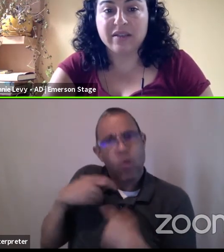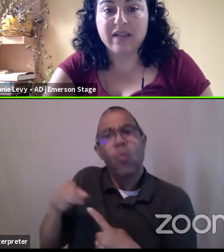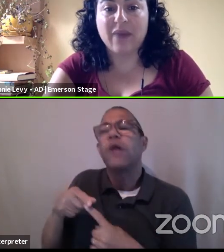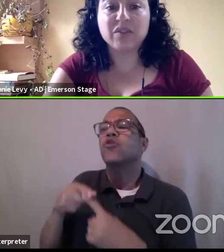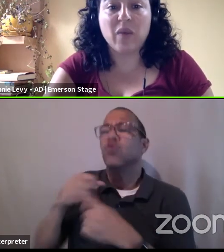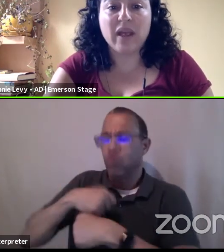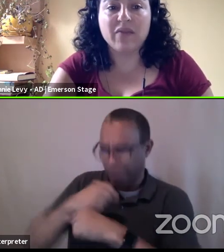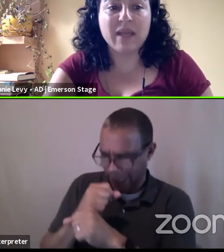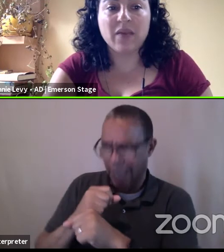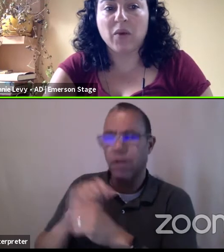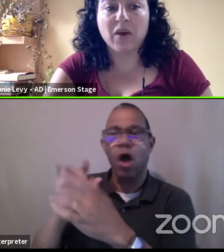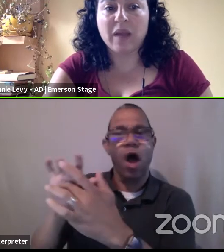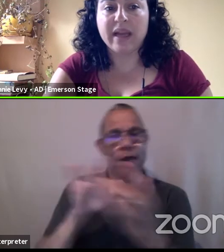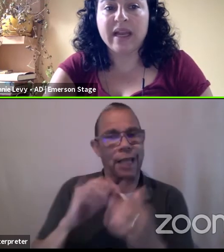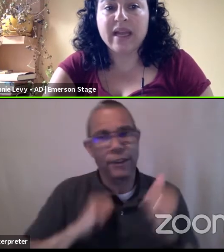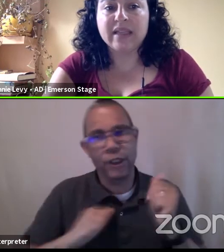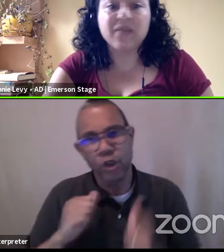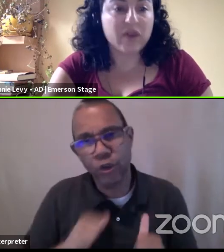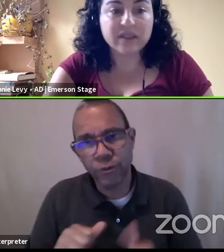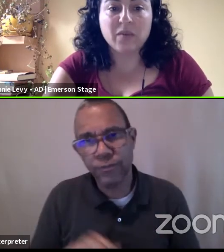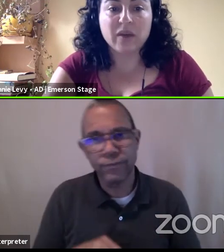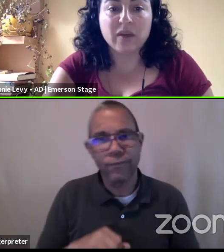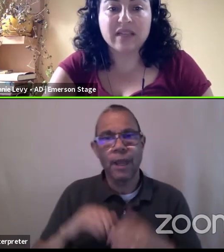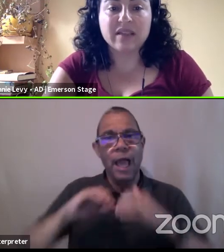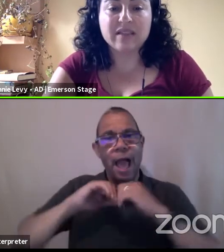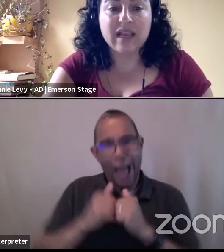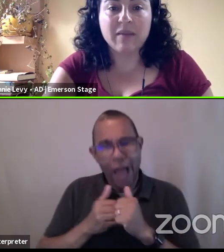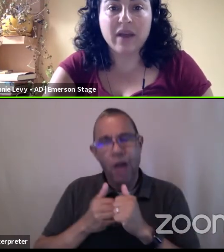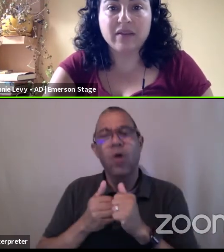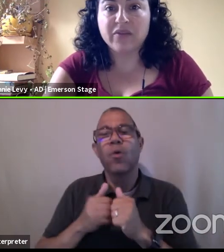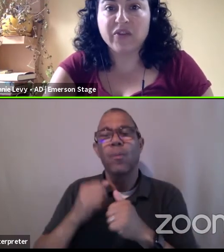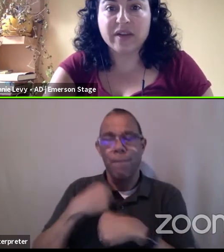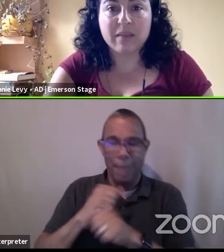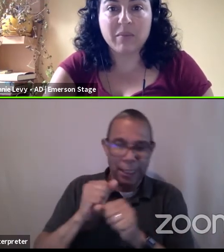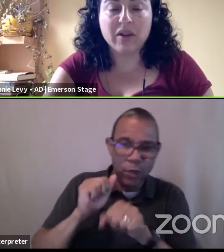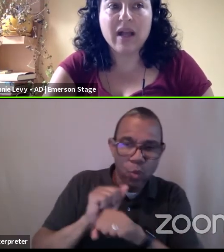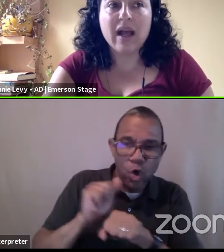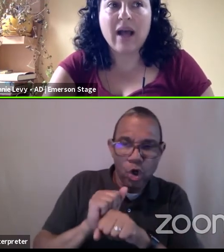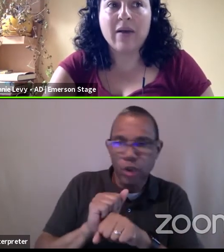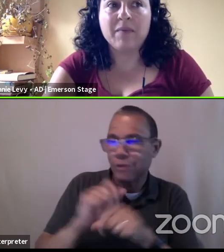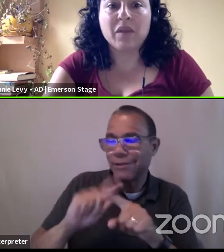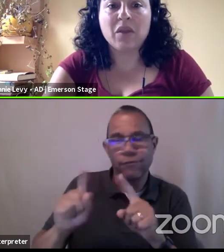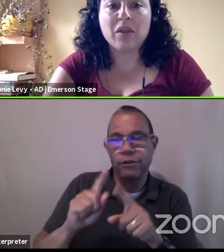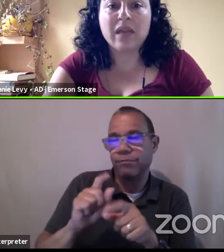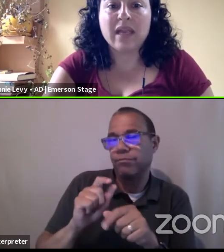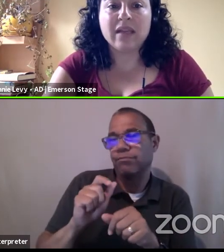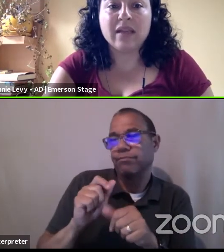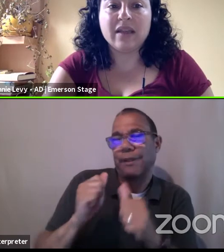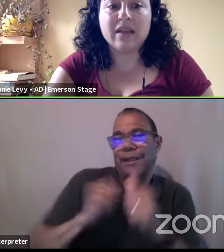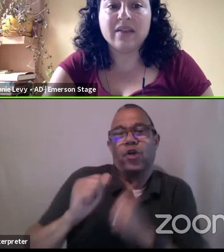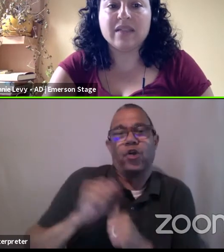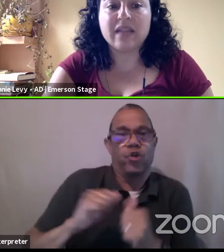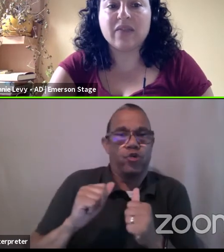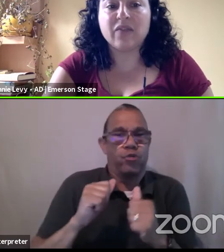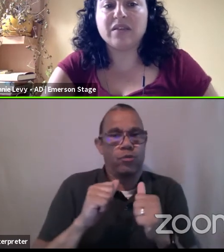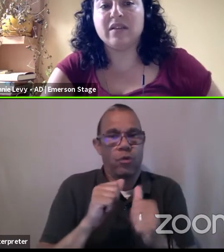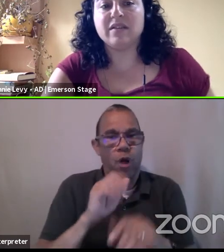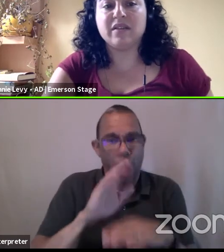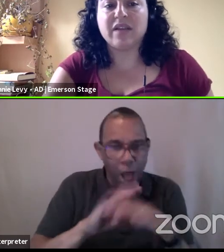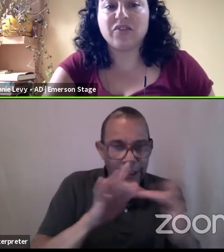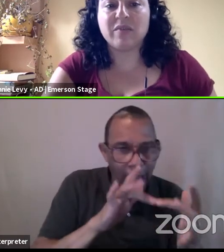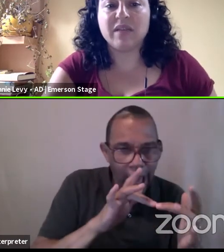You know, how is the way of making work online different? What has stayed the same? For example, in the State